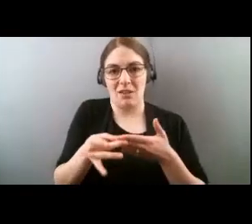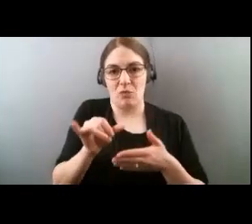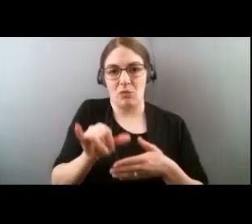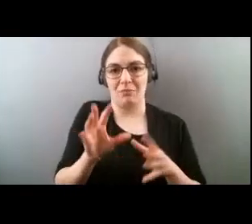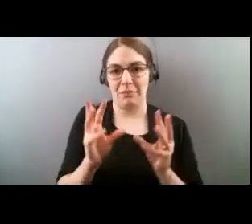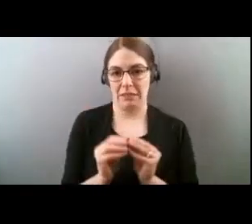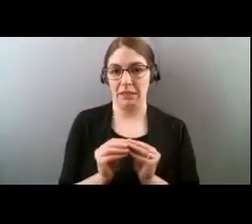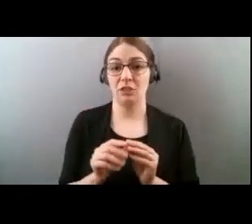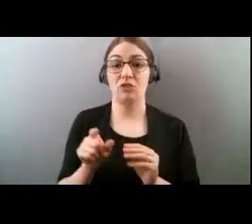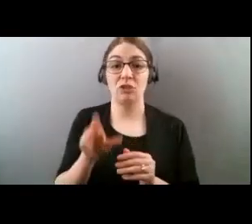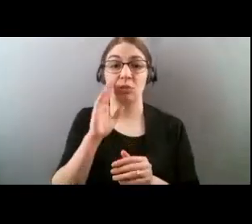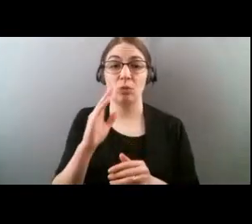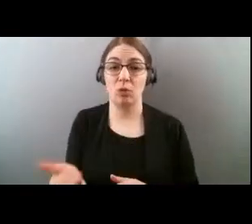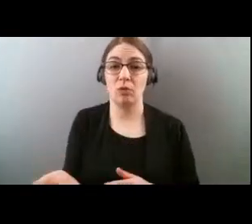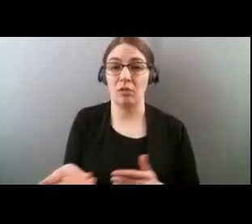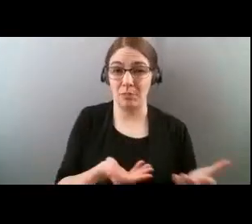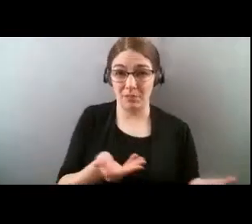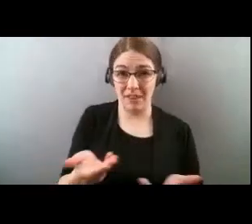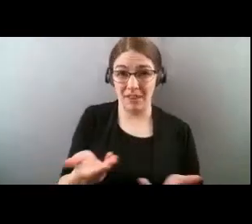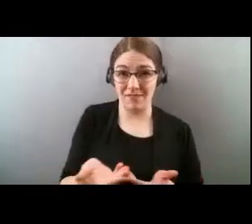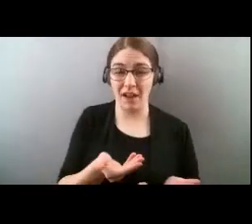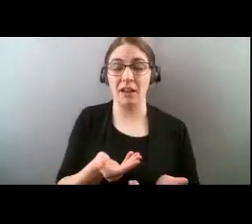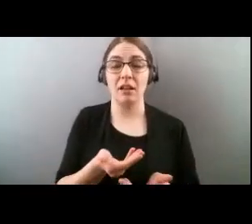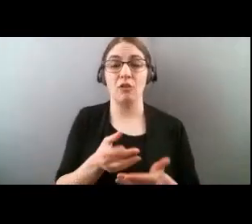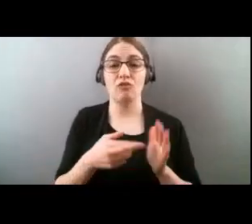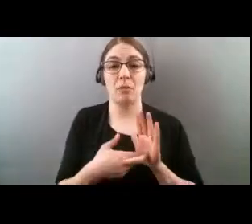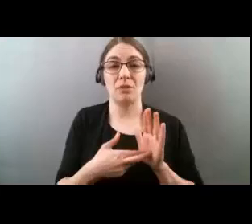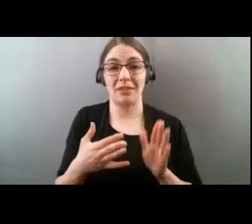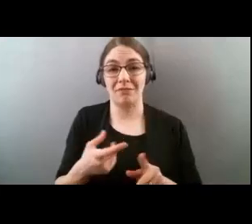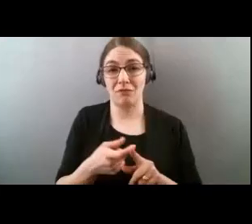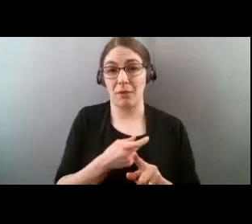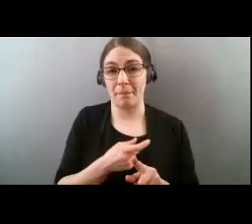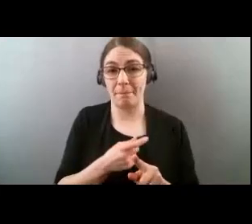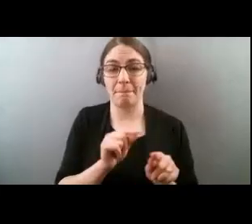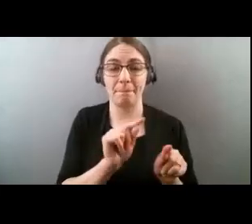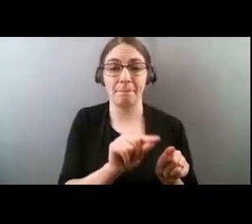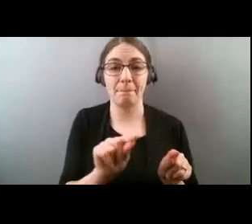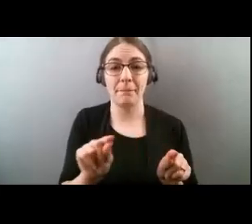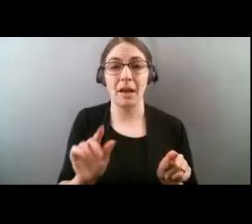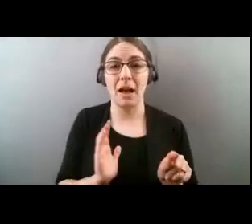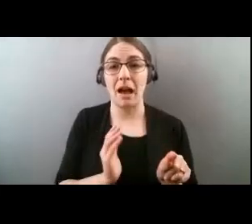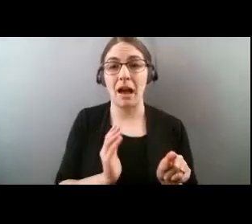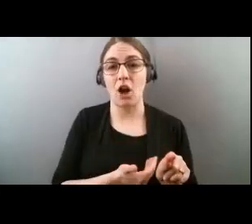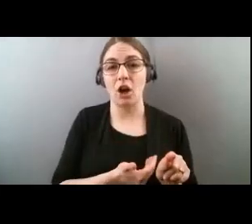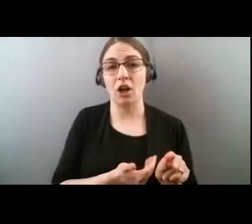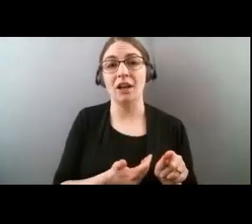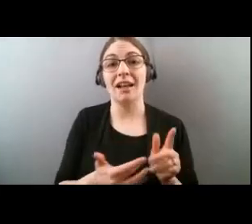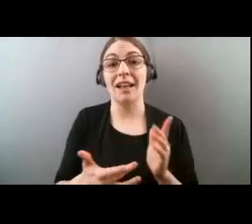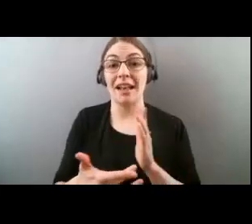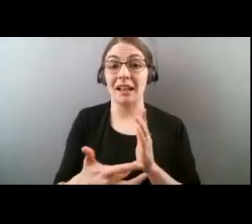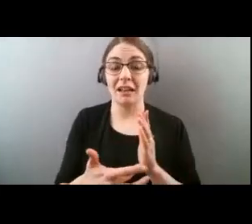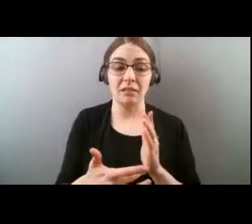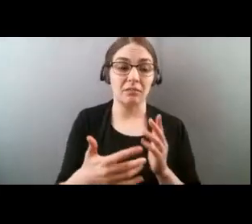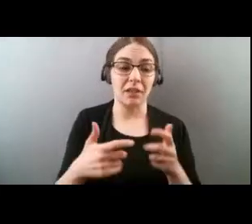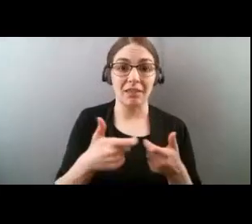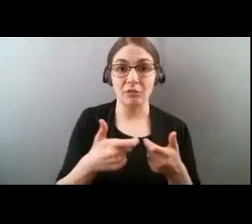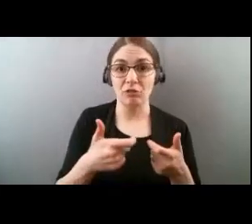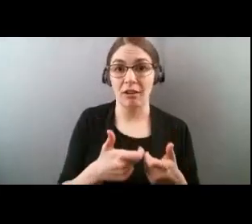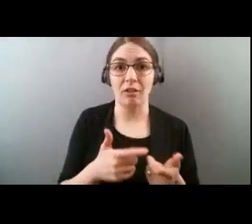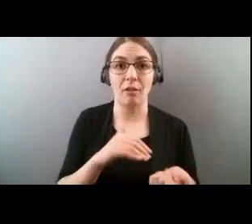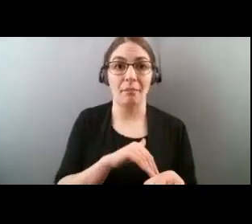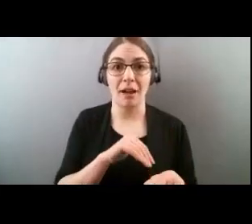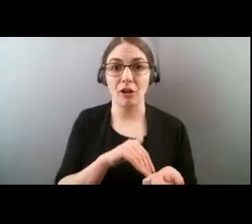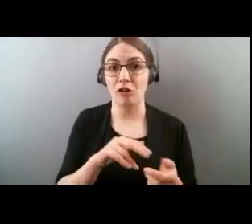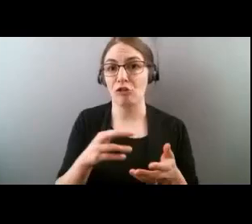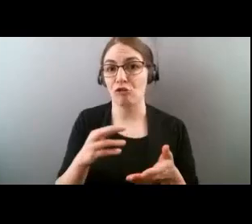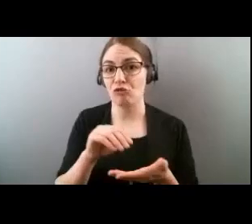bring in representatives from our electronic medical record system to talk about things that they